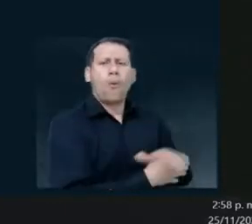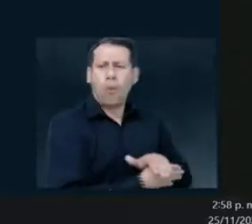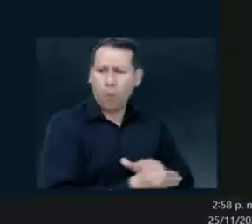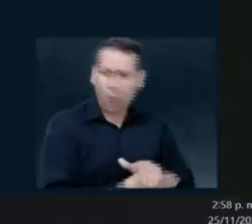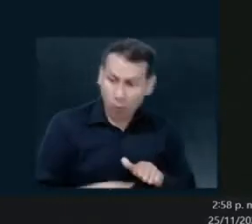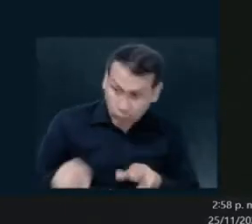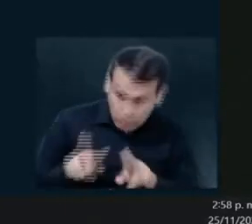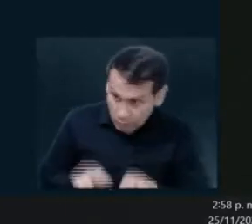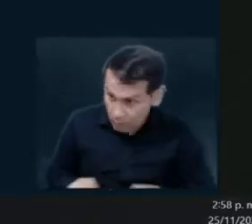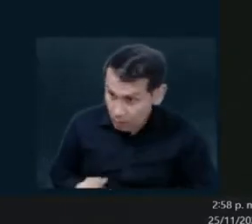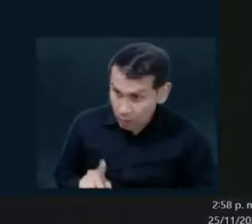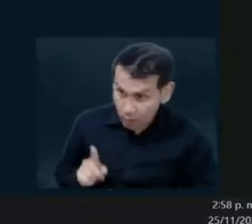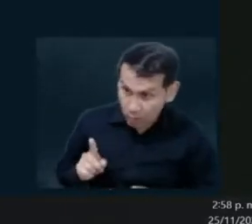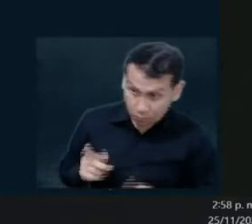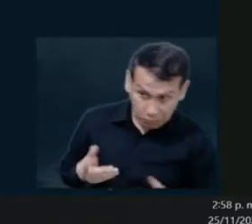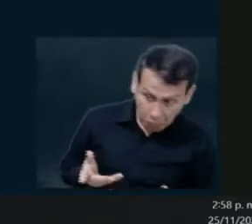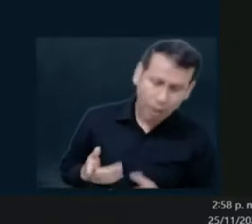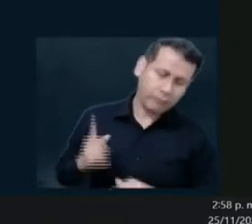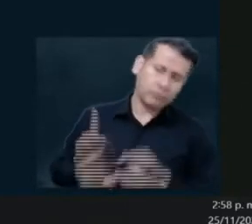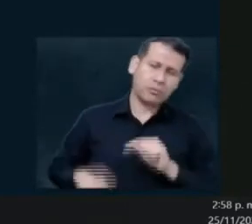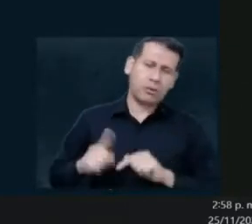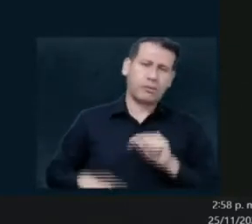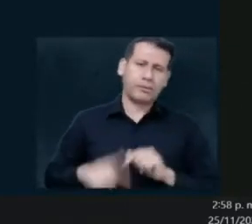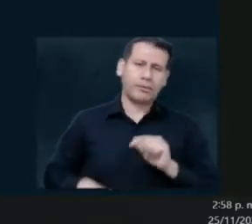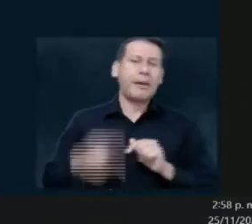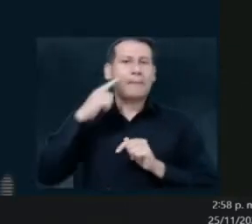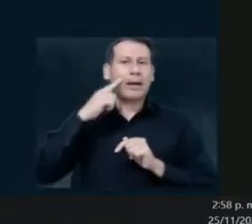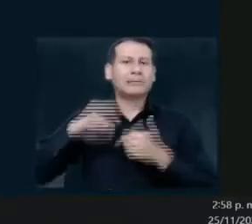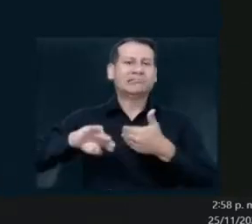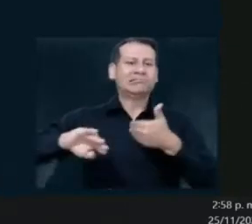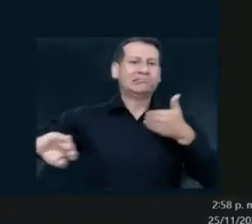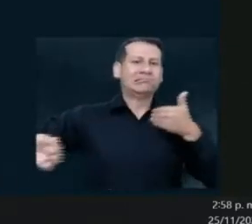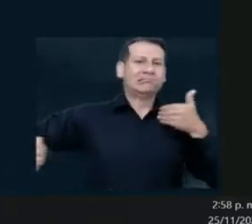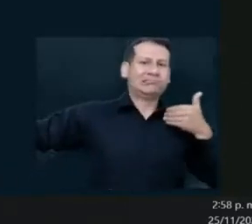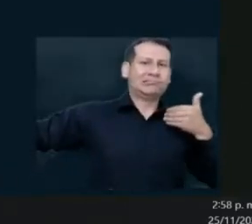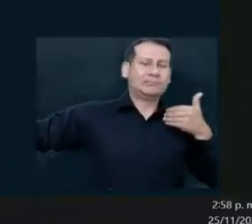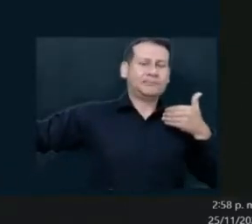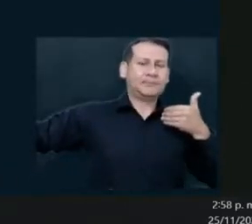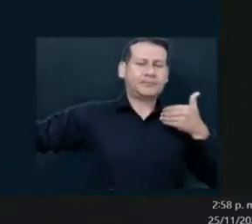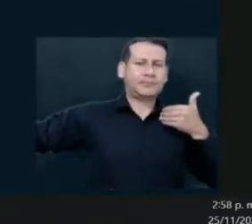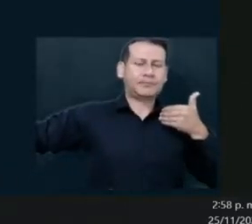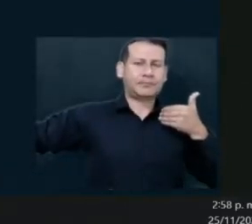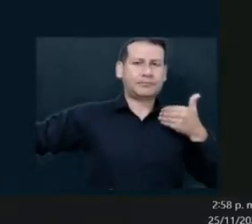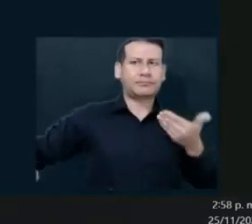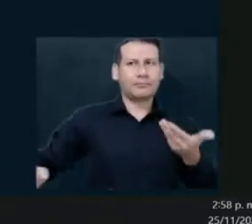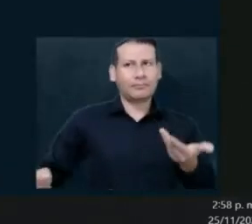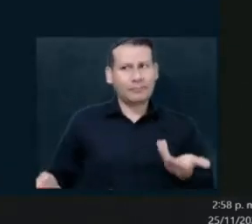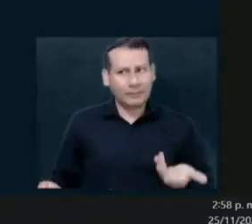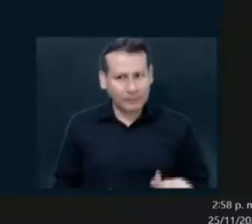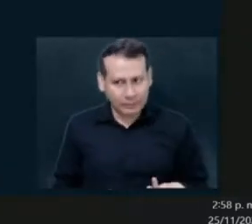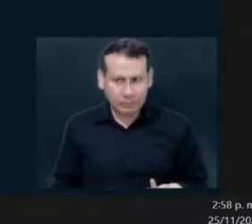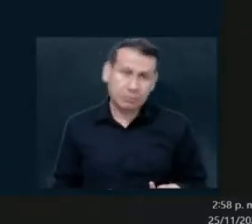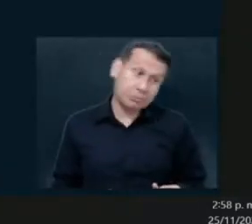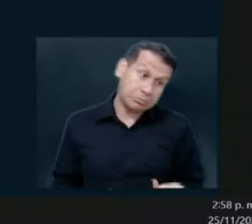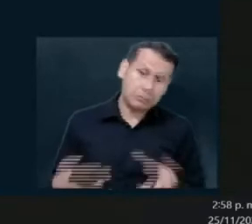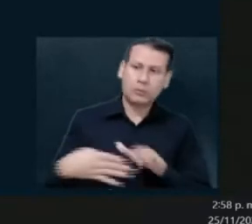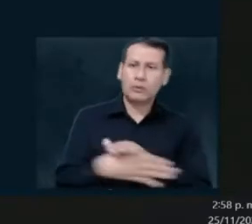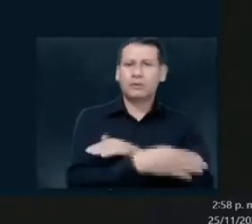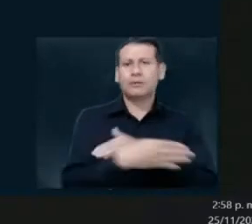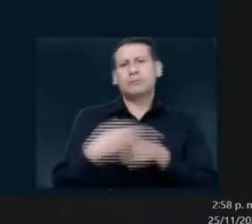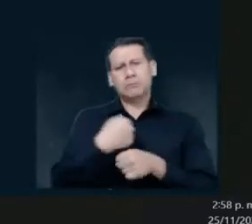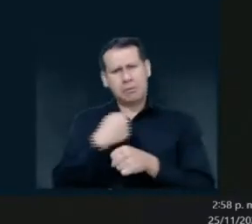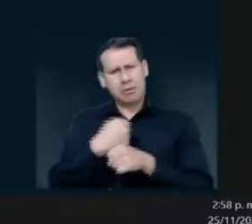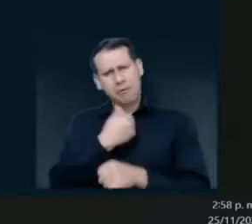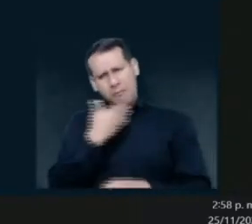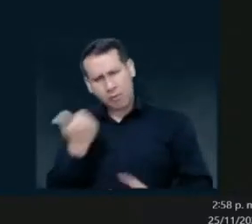their relationship with the state. It's not only the digital gap or the ones that actually limits us to better jobs